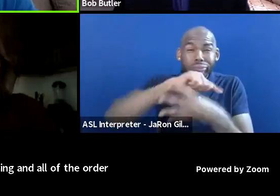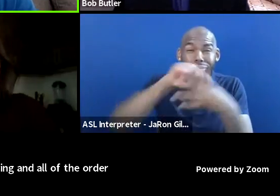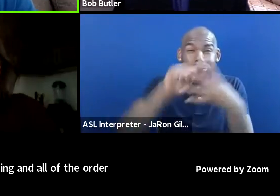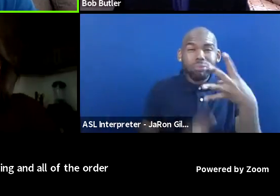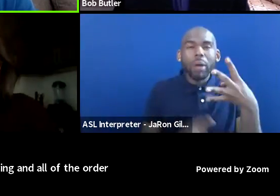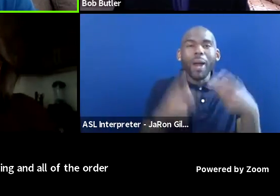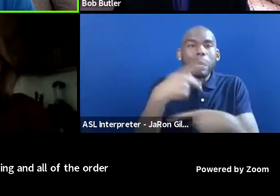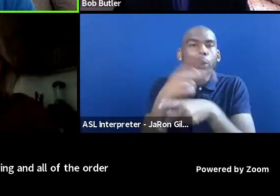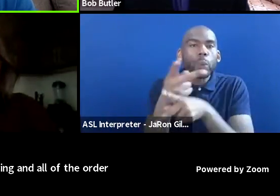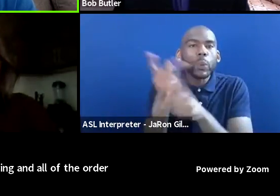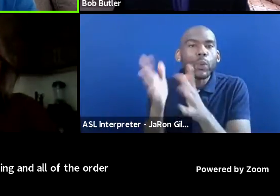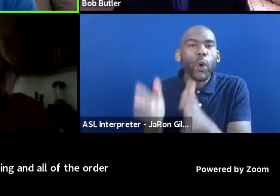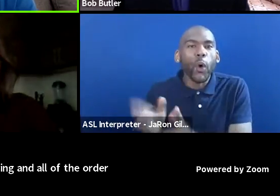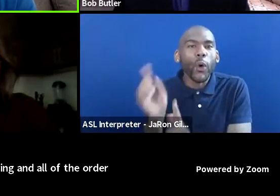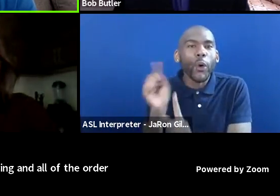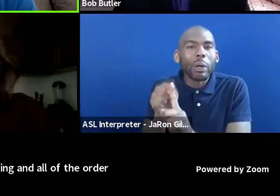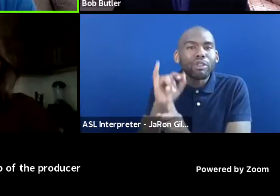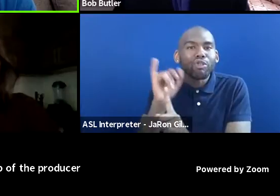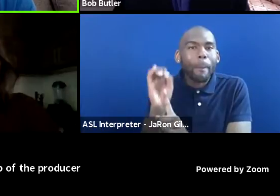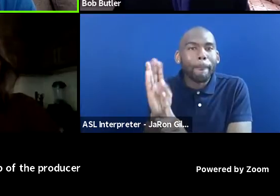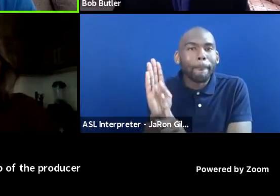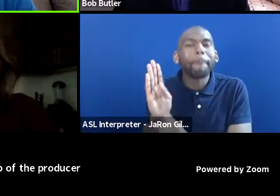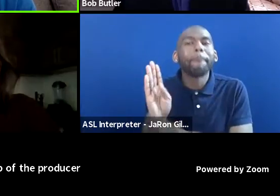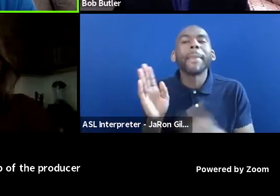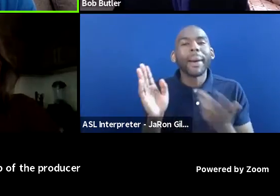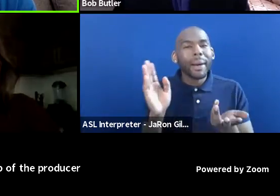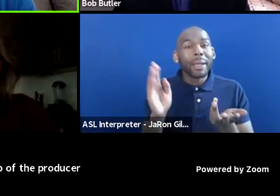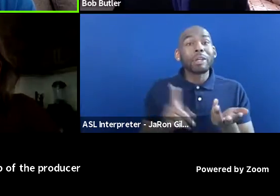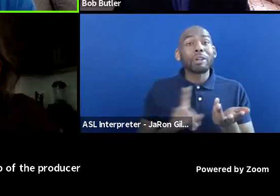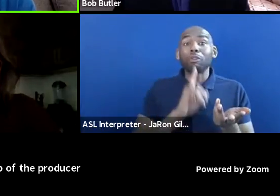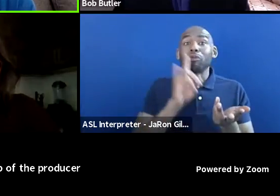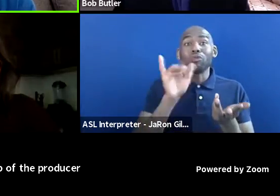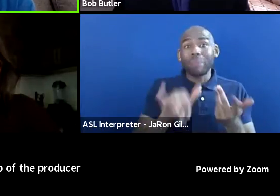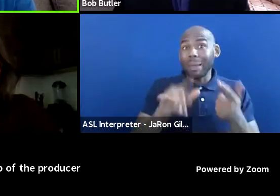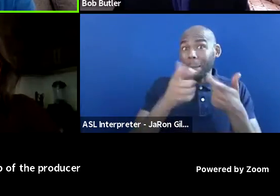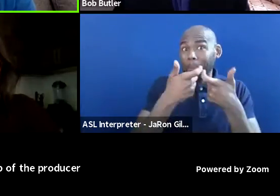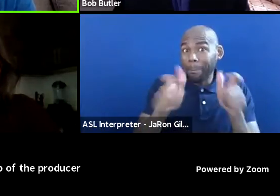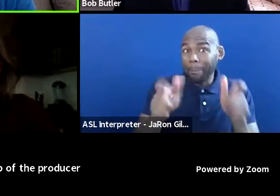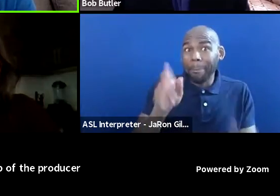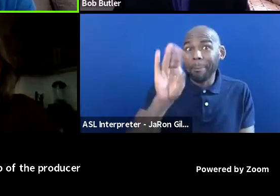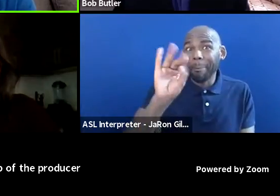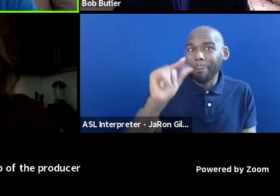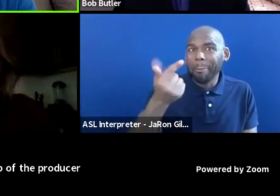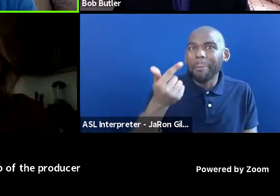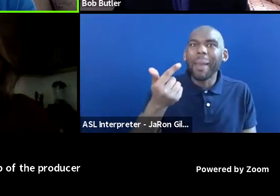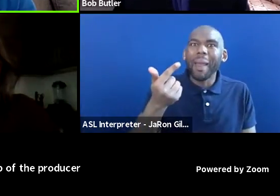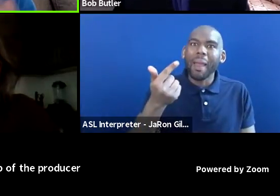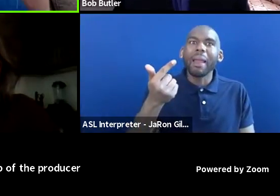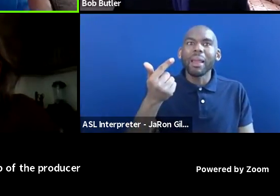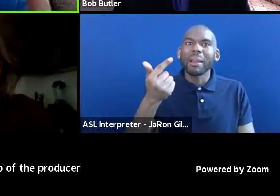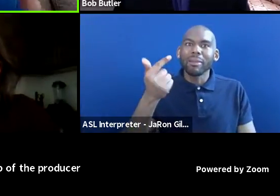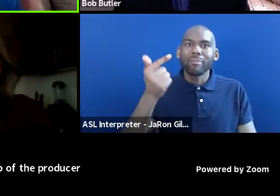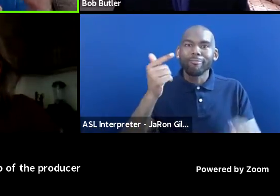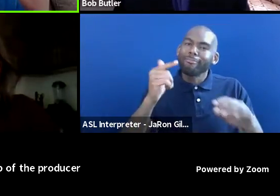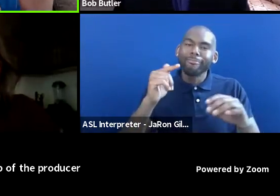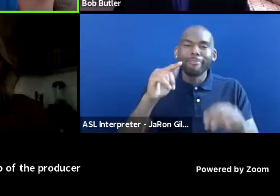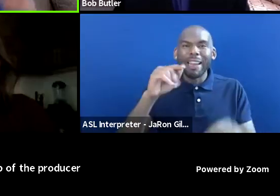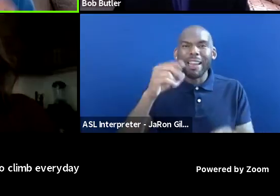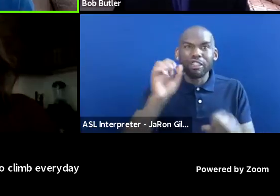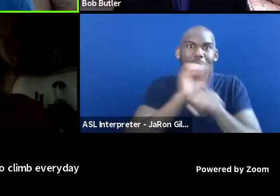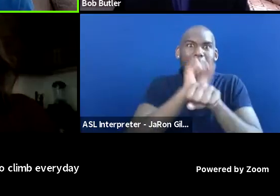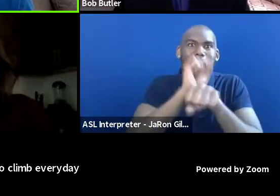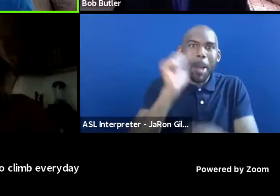So it's certainly a big hill to climb every day. You start off with a